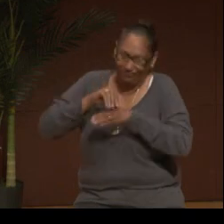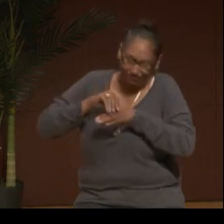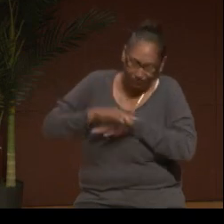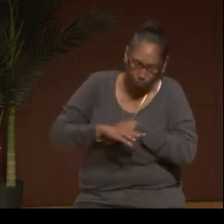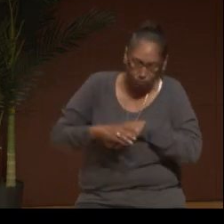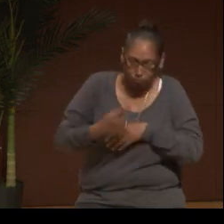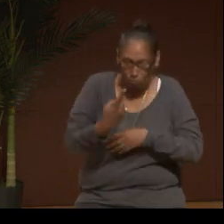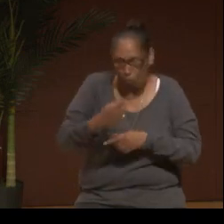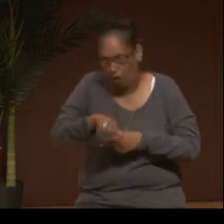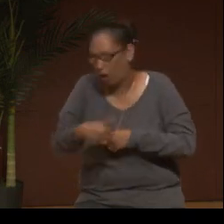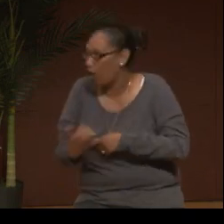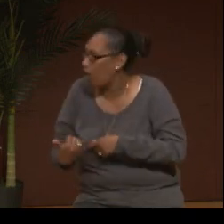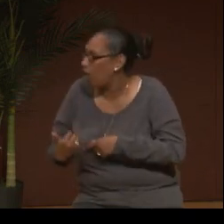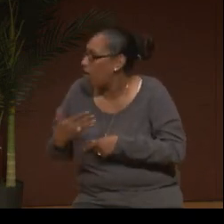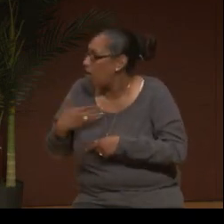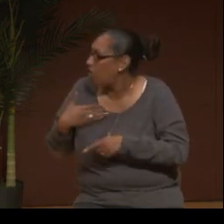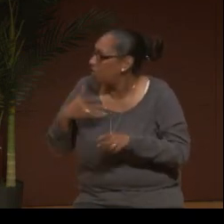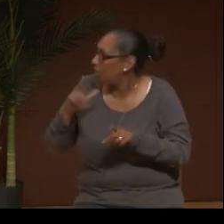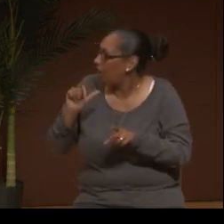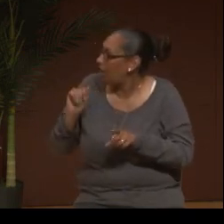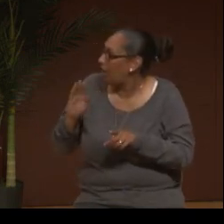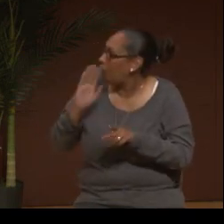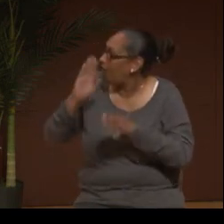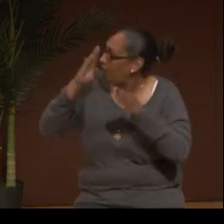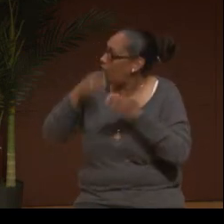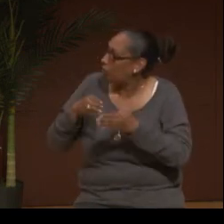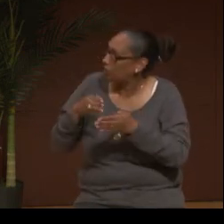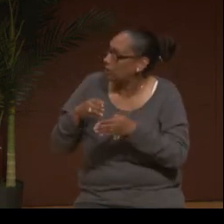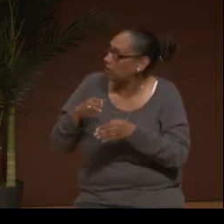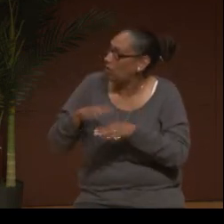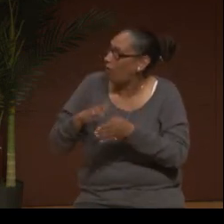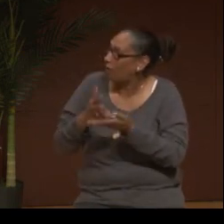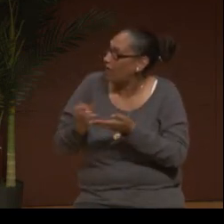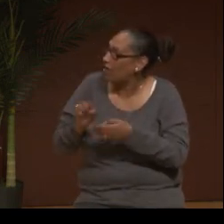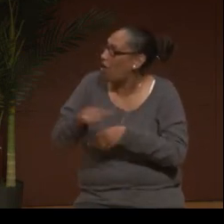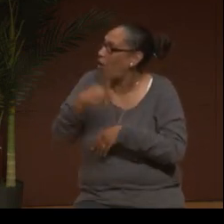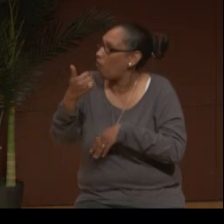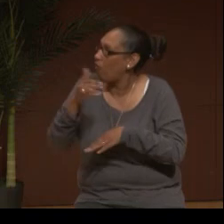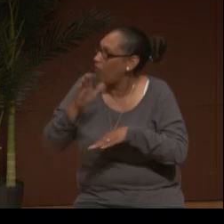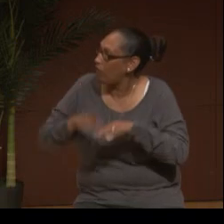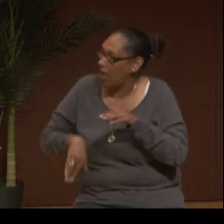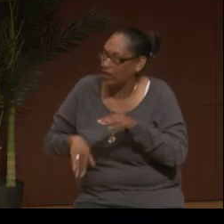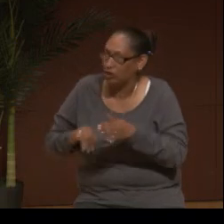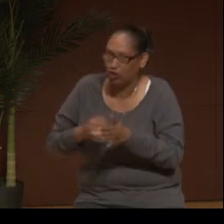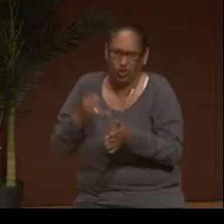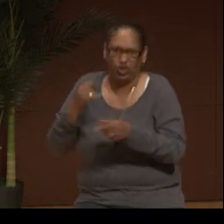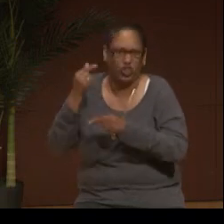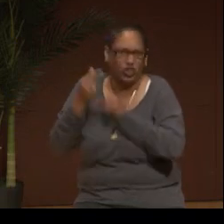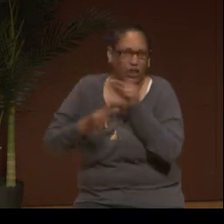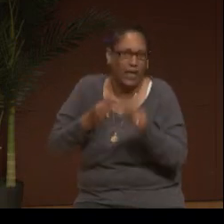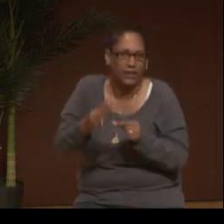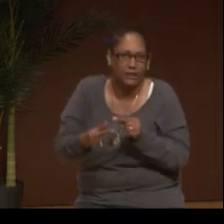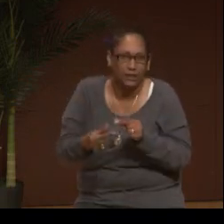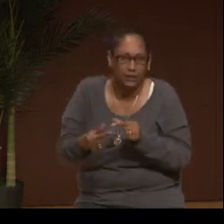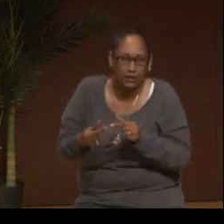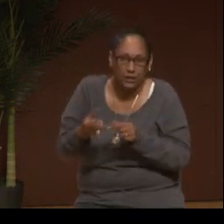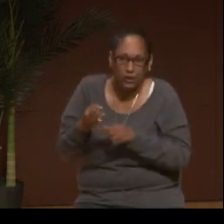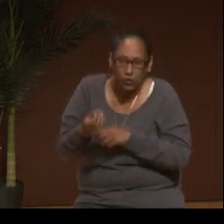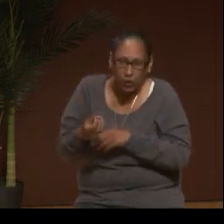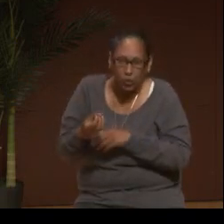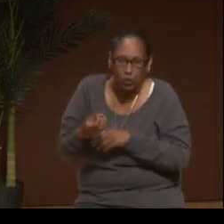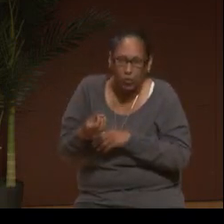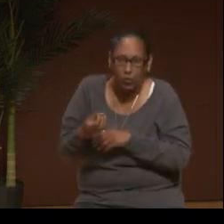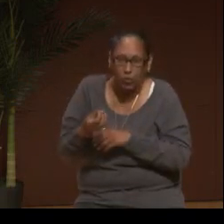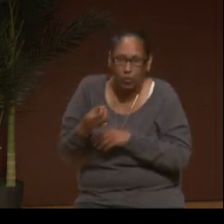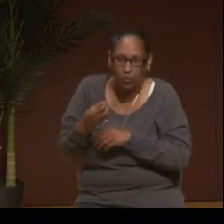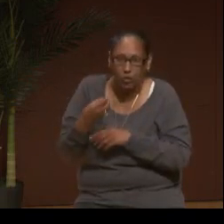the totality. So in my lab, we sort of focus on things other than just the genetics. So I